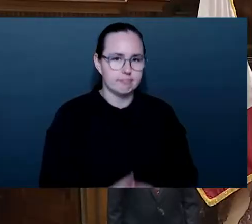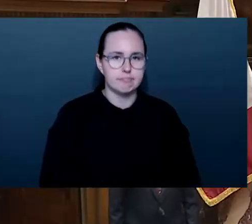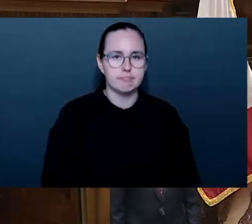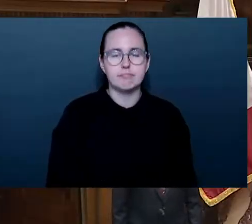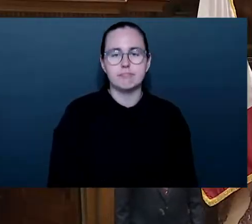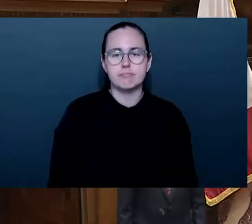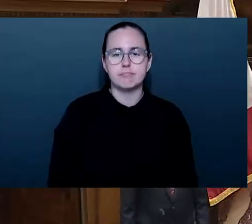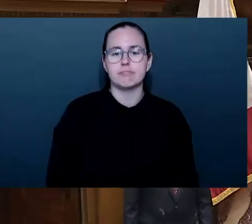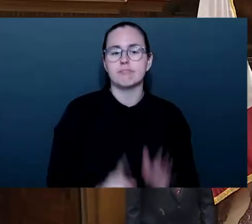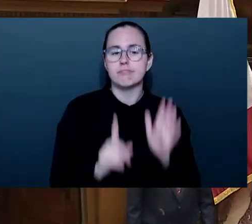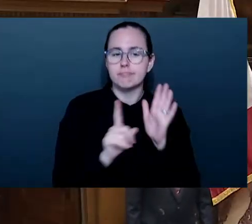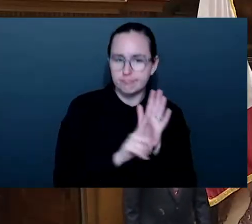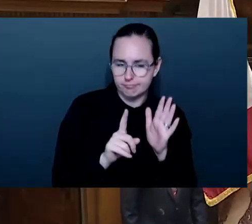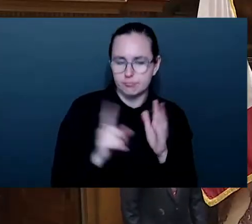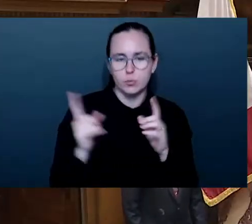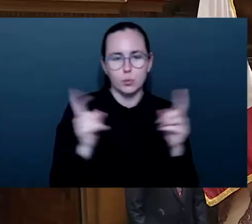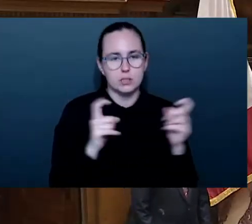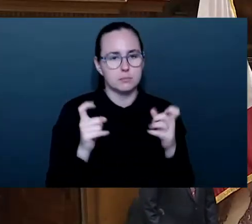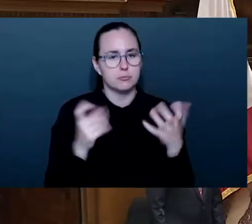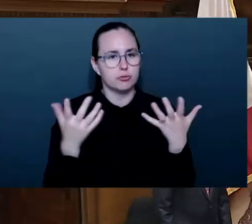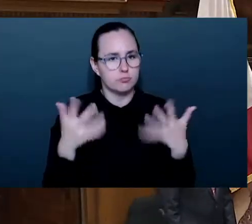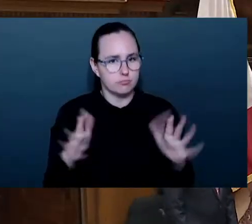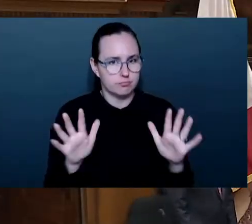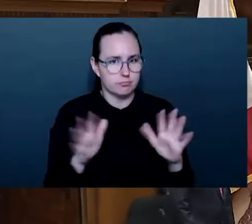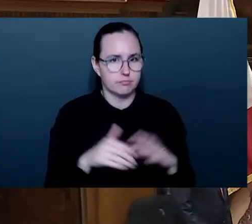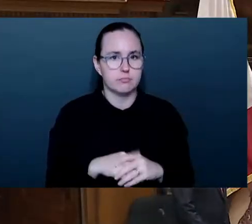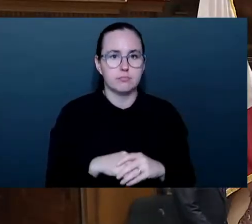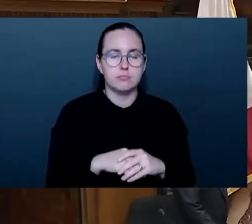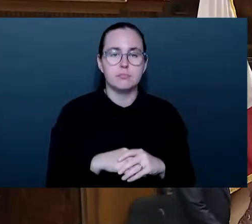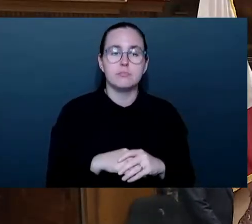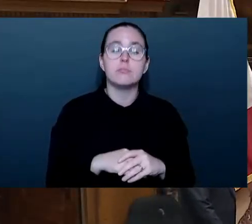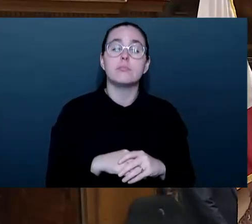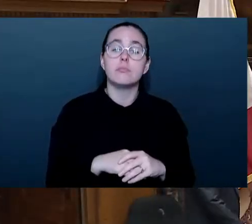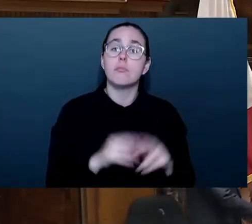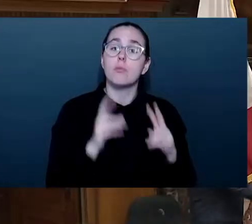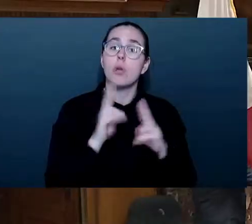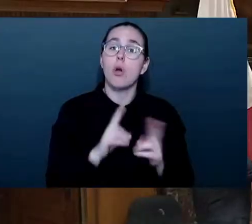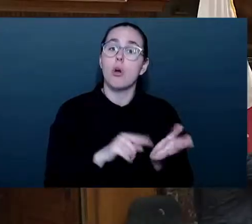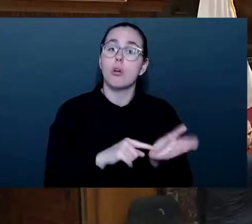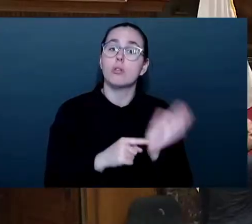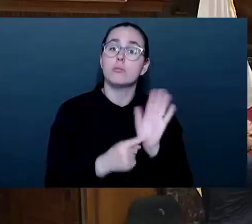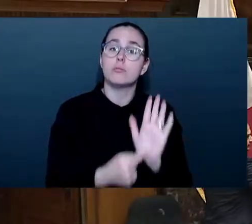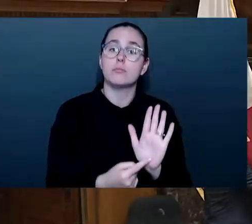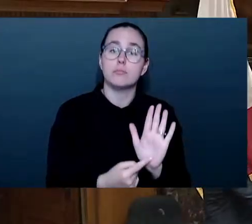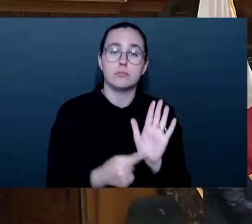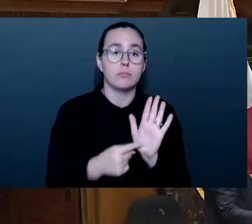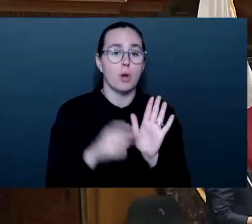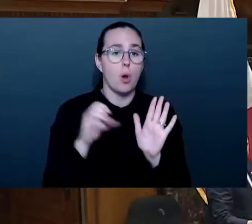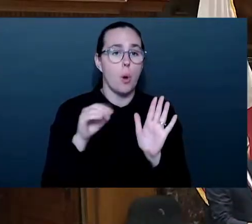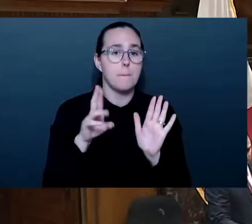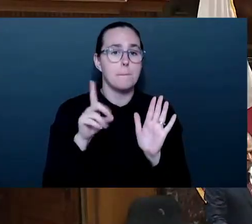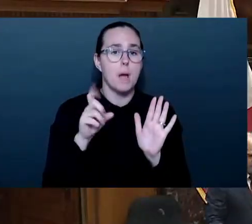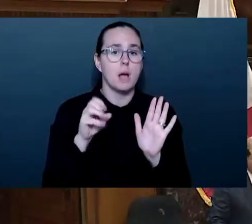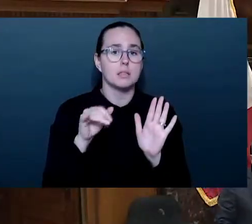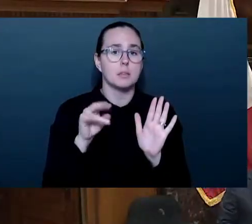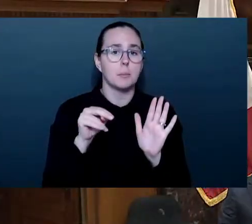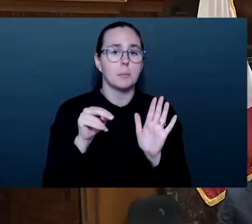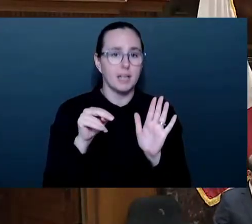have the honour to table a report from the Ombudsperson Annual Report 2024-25. Madam Clerk.